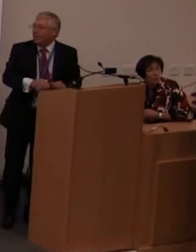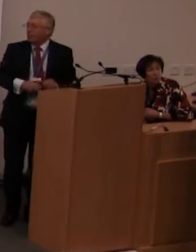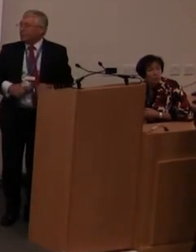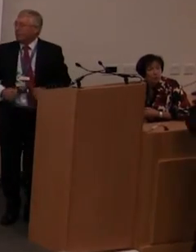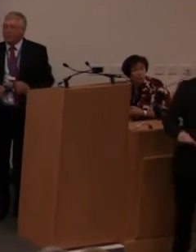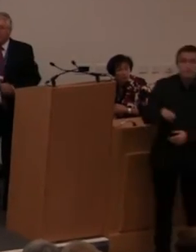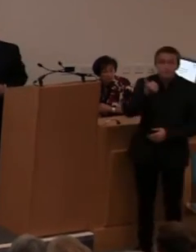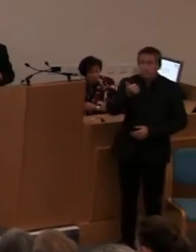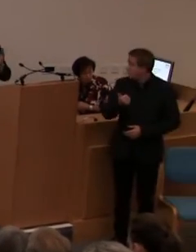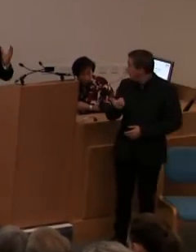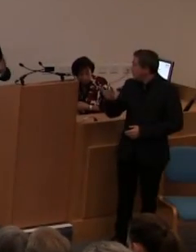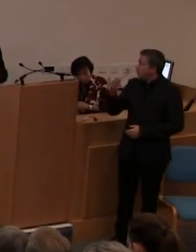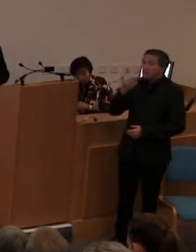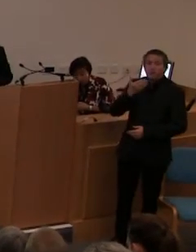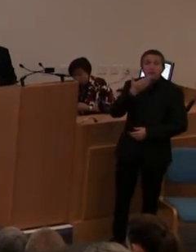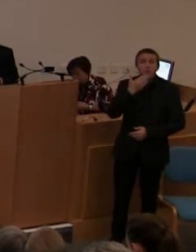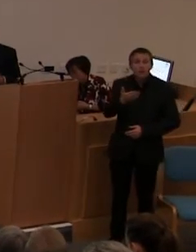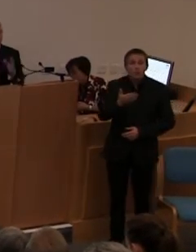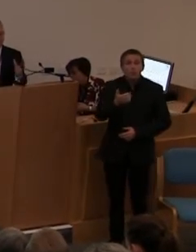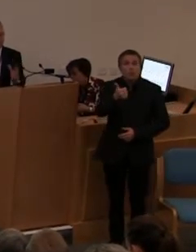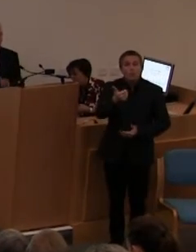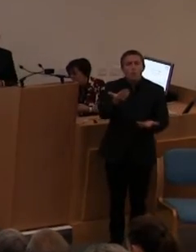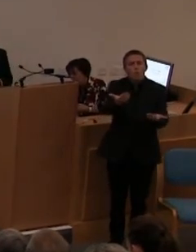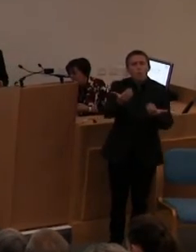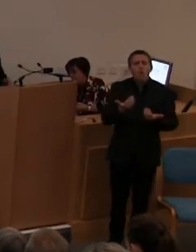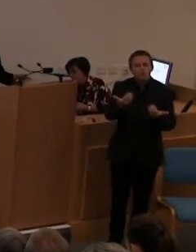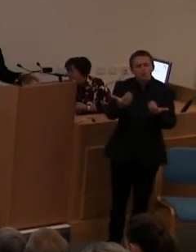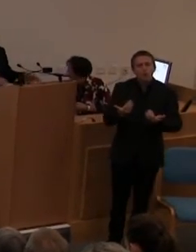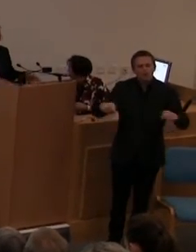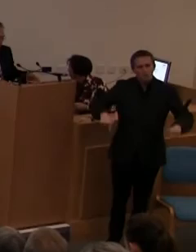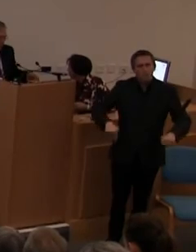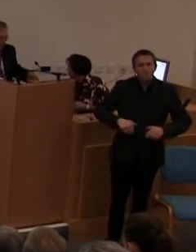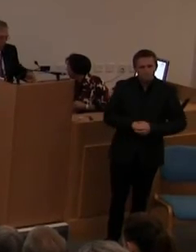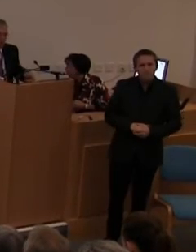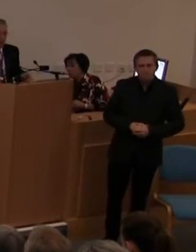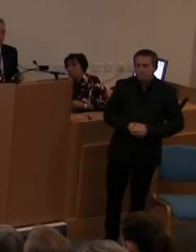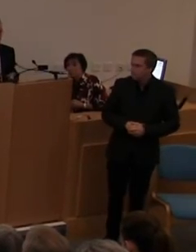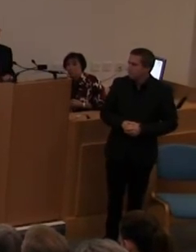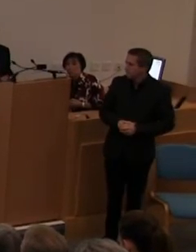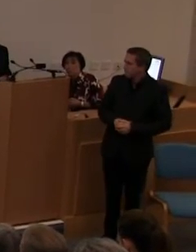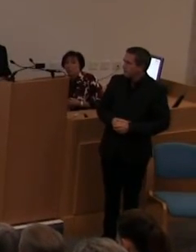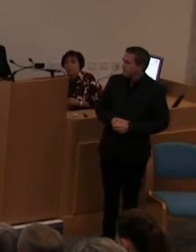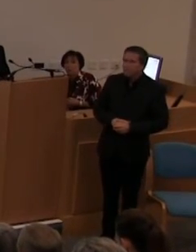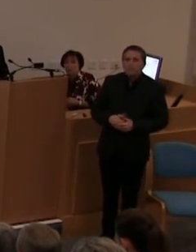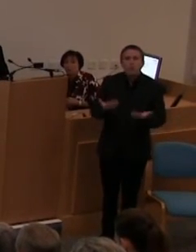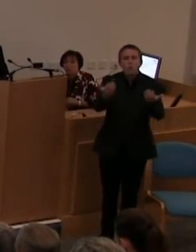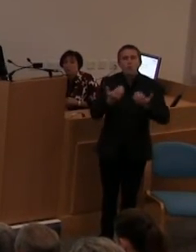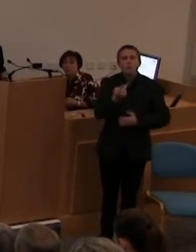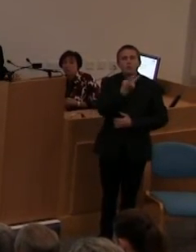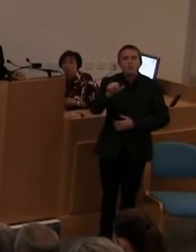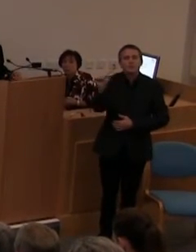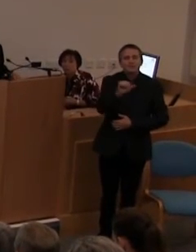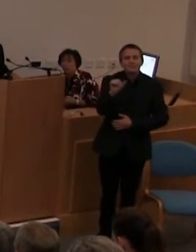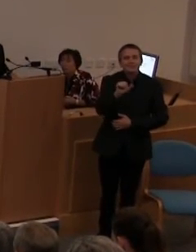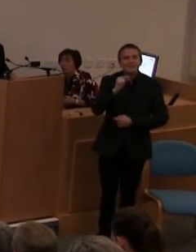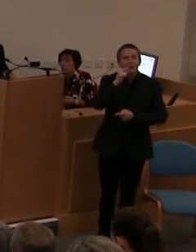Thank you very much, Minister, and a very warm welcome to you, ladies and gentlemen. Thank you for coming along to our 2016